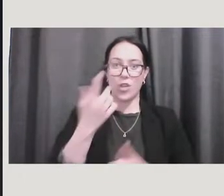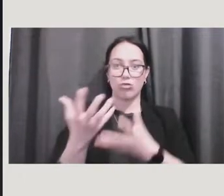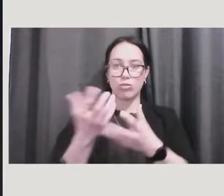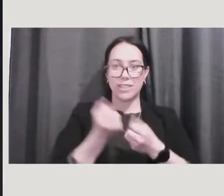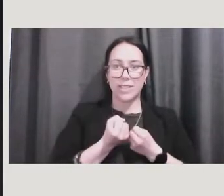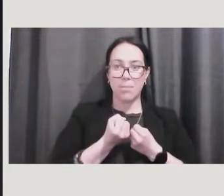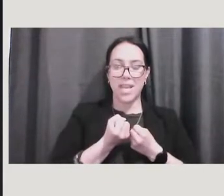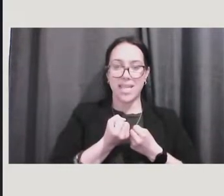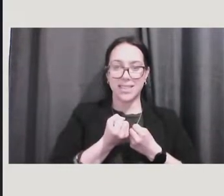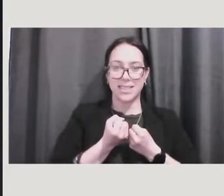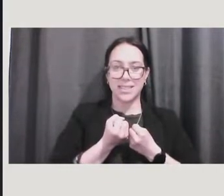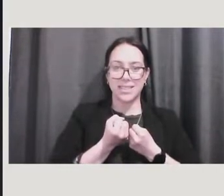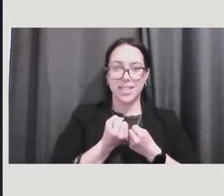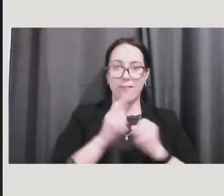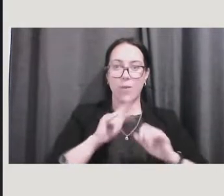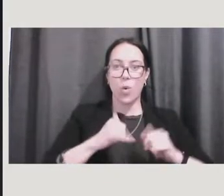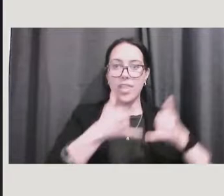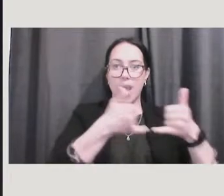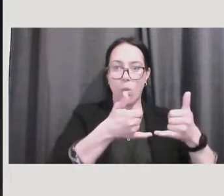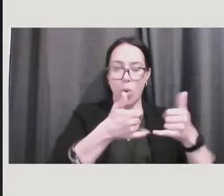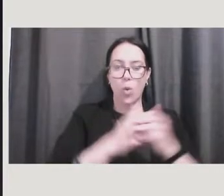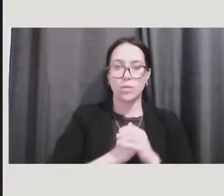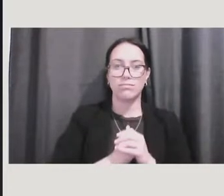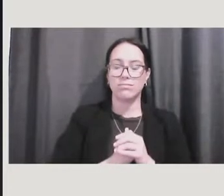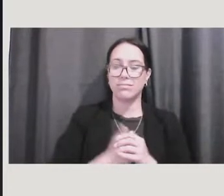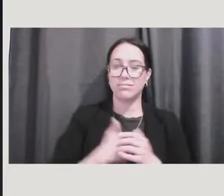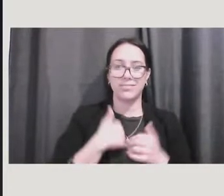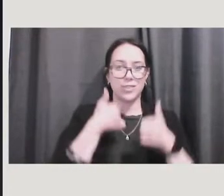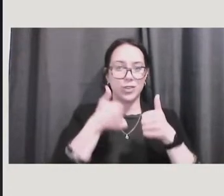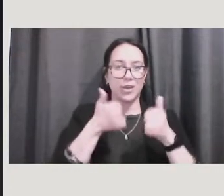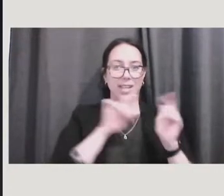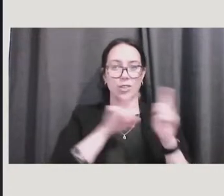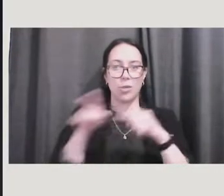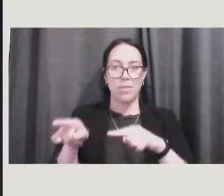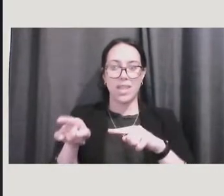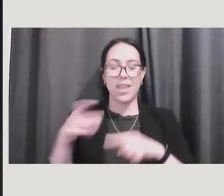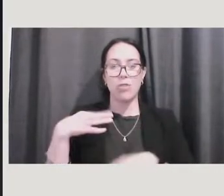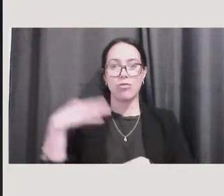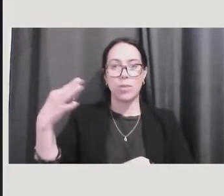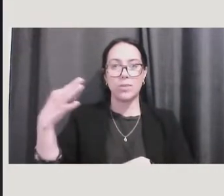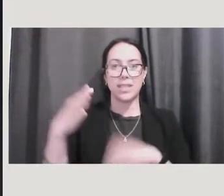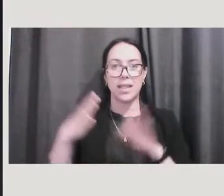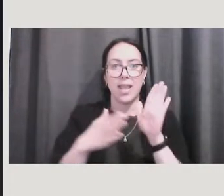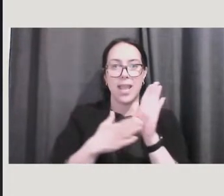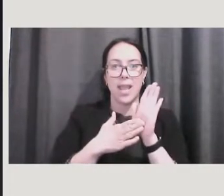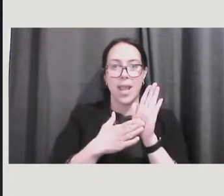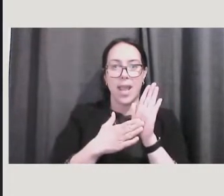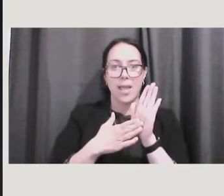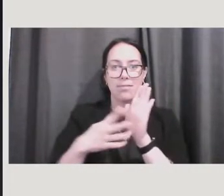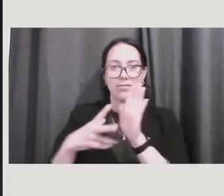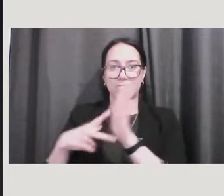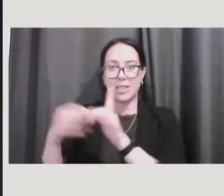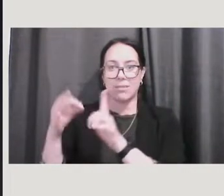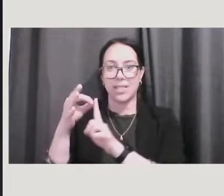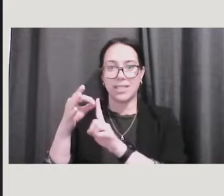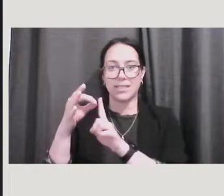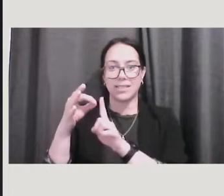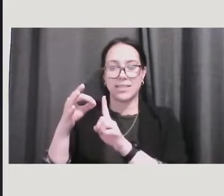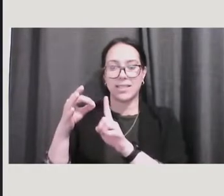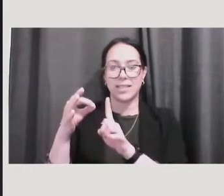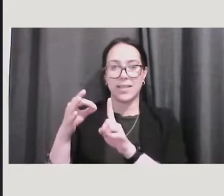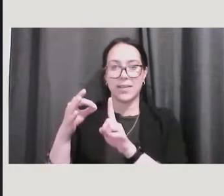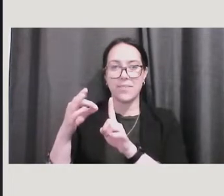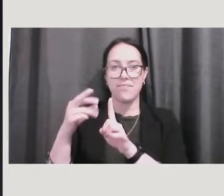awards and it was great to be there to represent the MVP faf community of poridua City at nuts